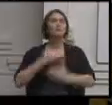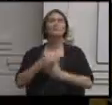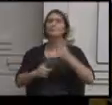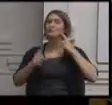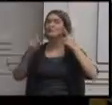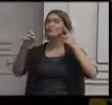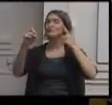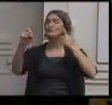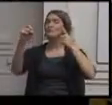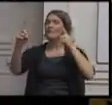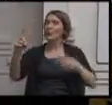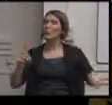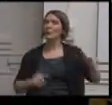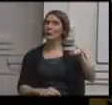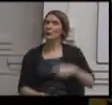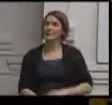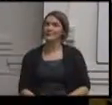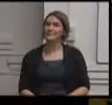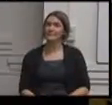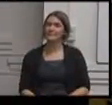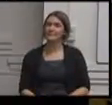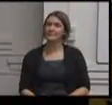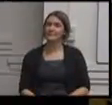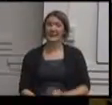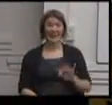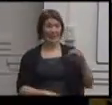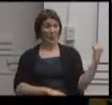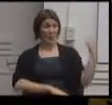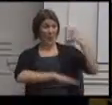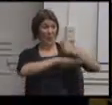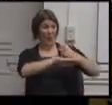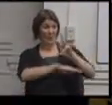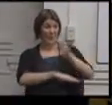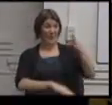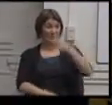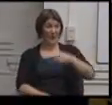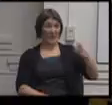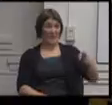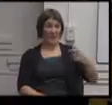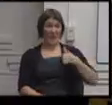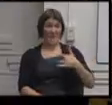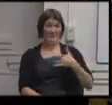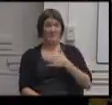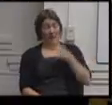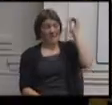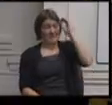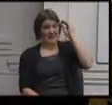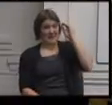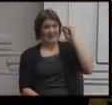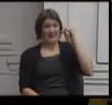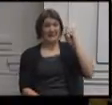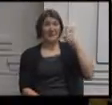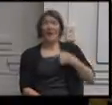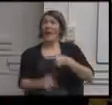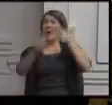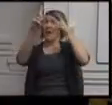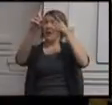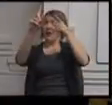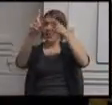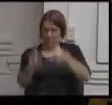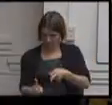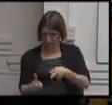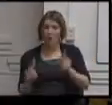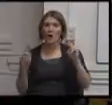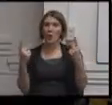to the people we serve. The closing of Station 2, in our opinion, will result in just the opposite of our mission